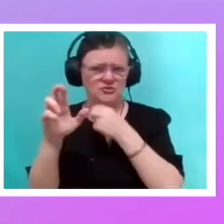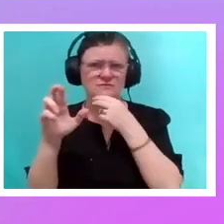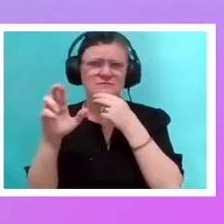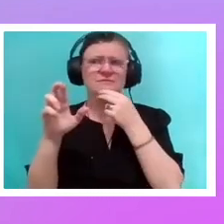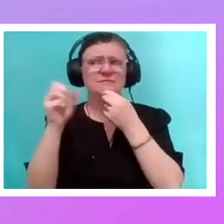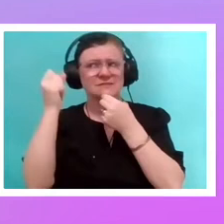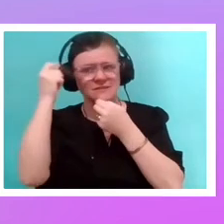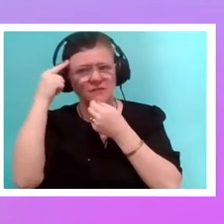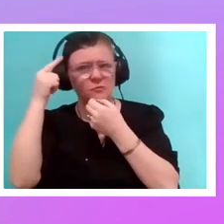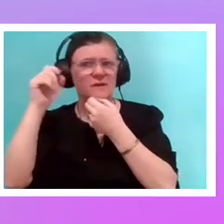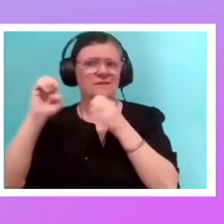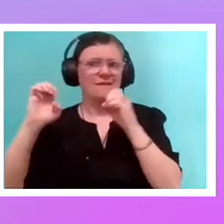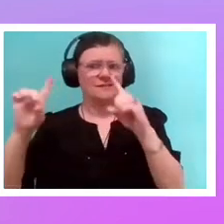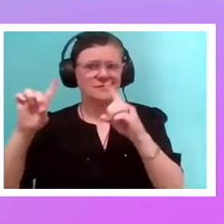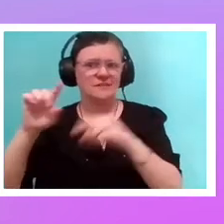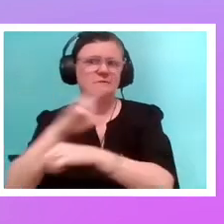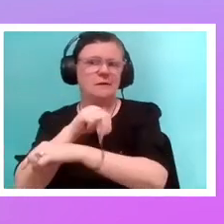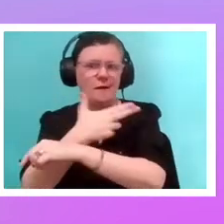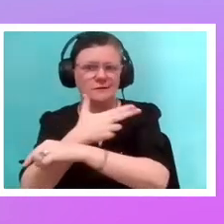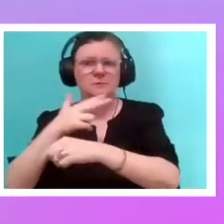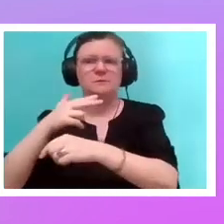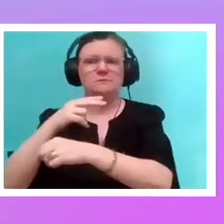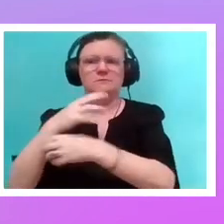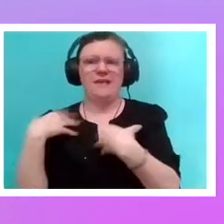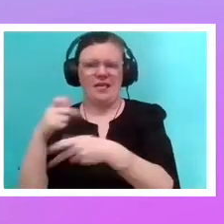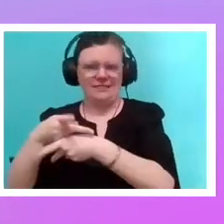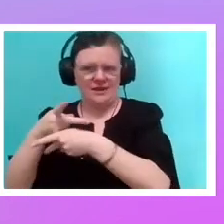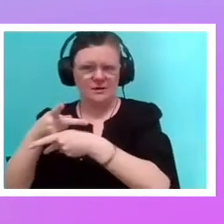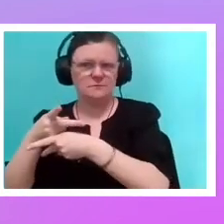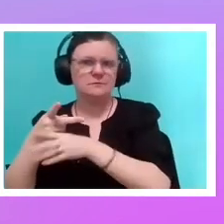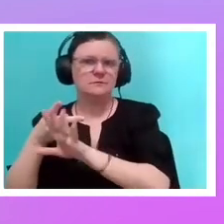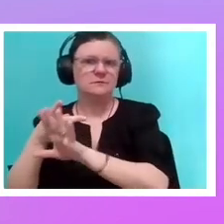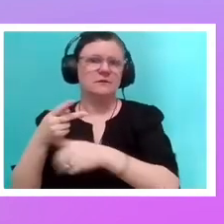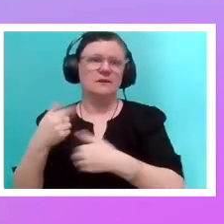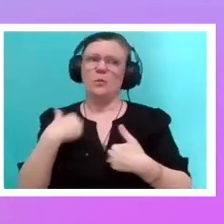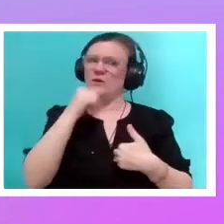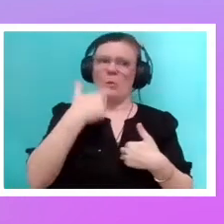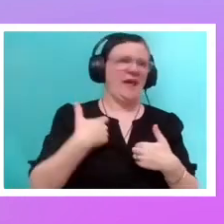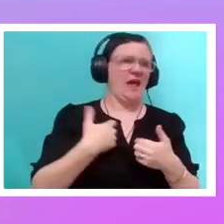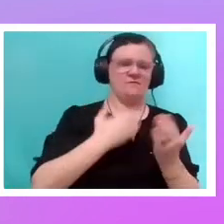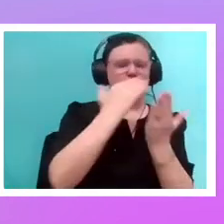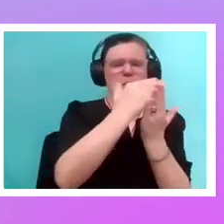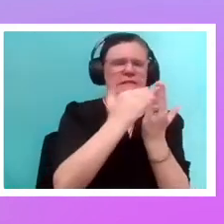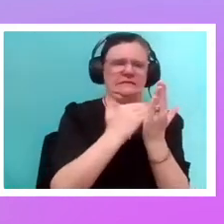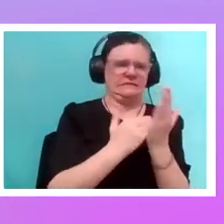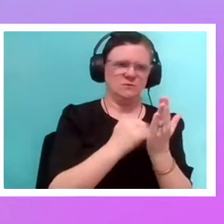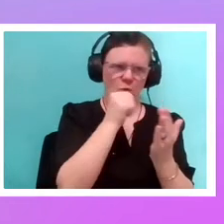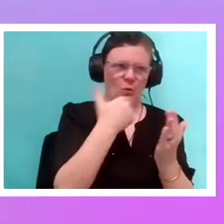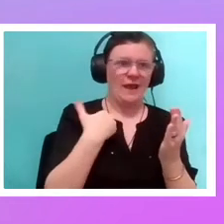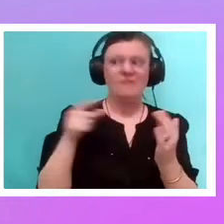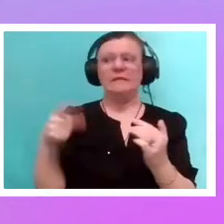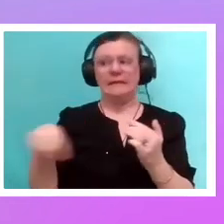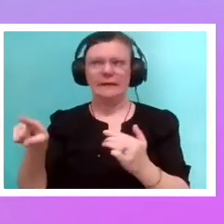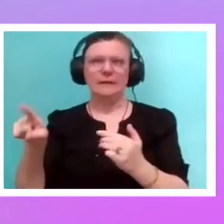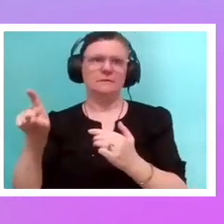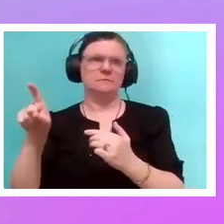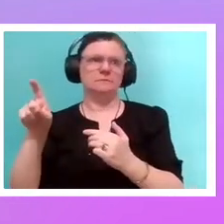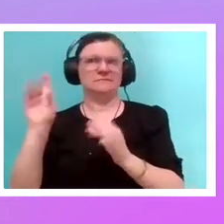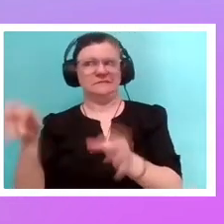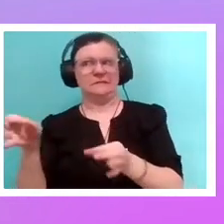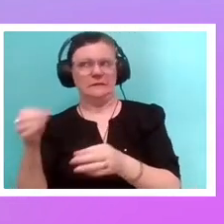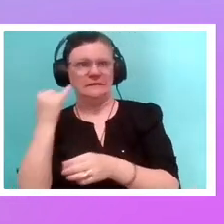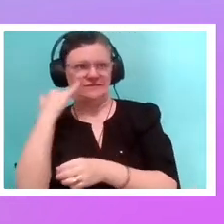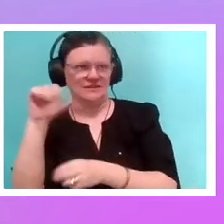to decide themselves if it applies to them or not. We don't have a central register of who is a government body or a public sector body, for